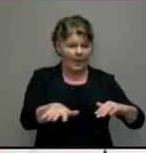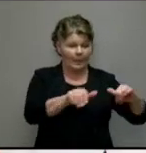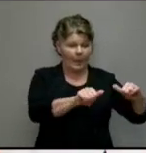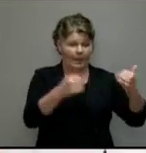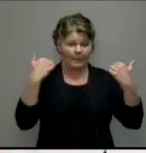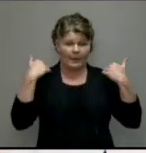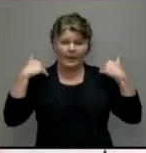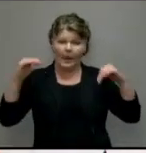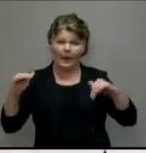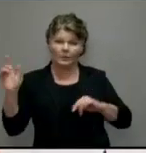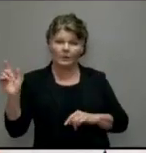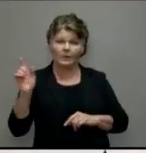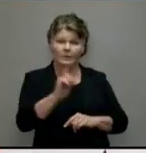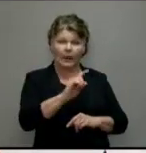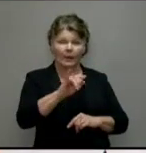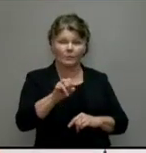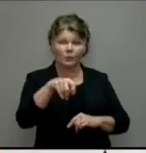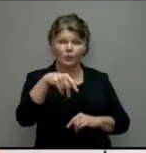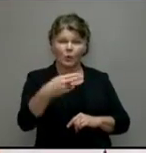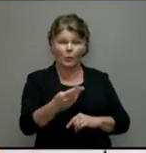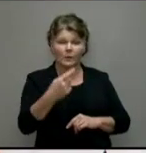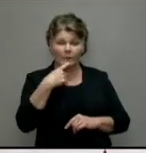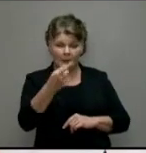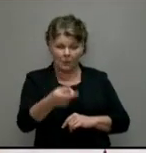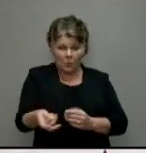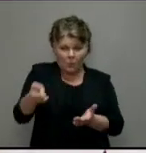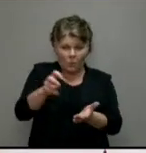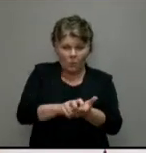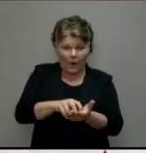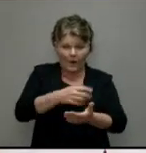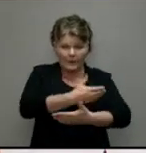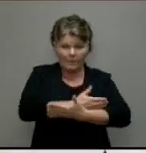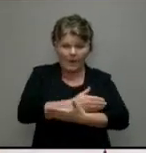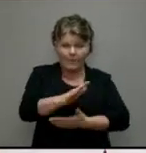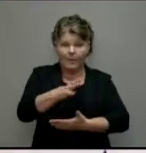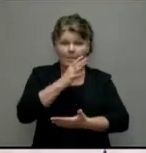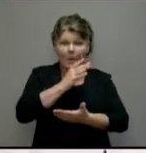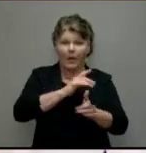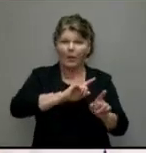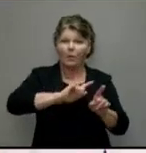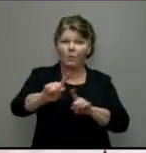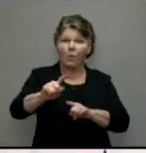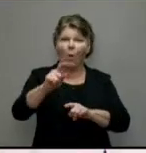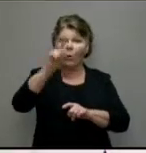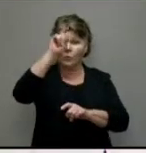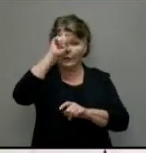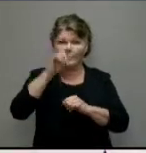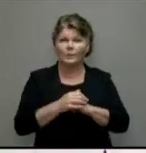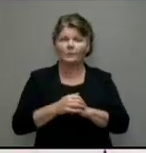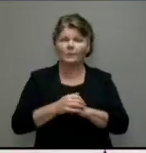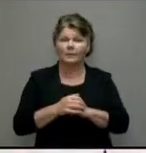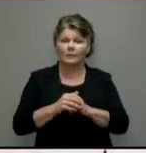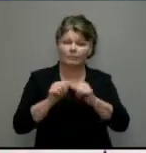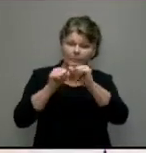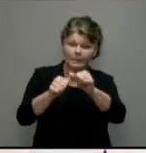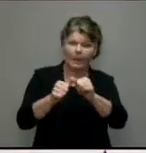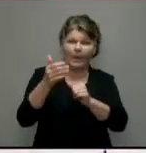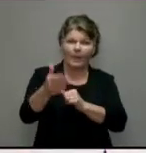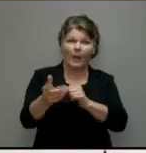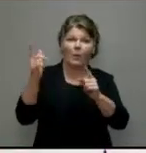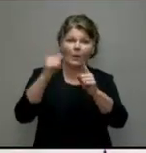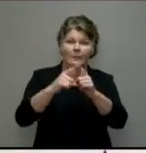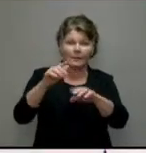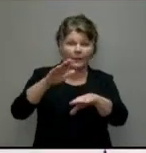Lord appeared to Joseph in a dream and said, 'Rise, take the child and his mother and flee to Egypt and remain there until I tell